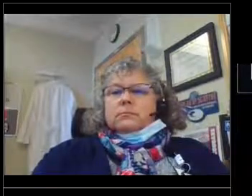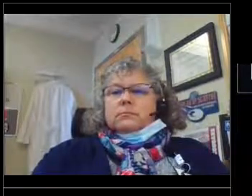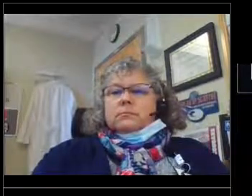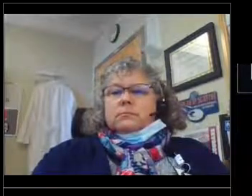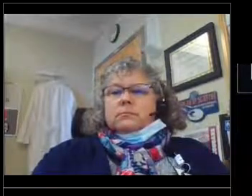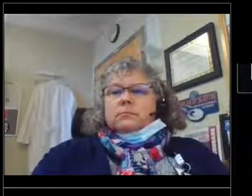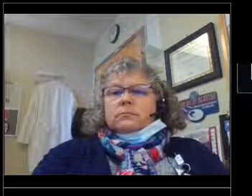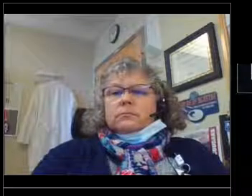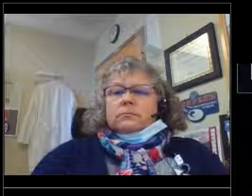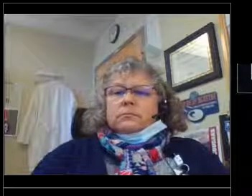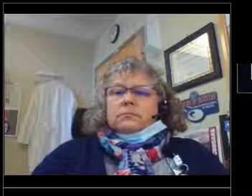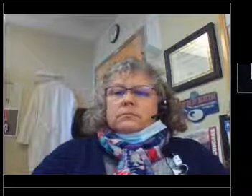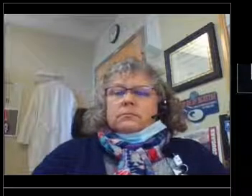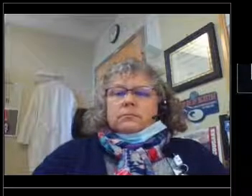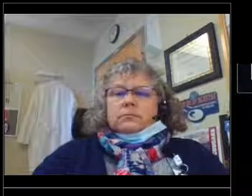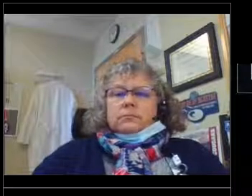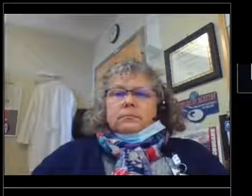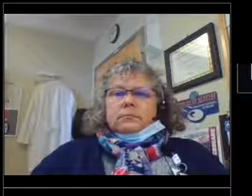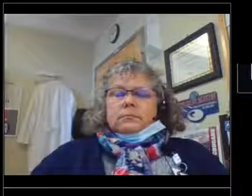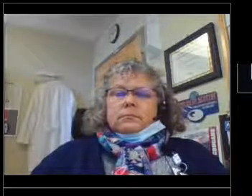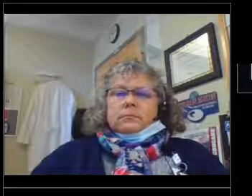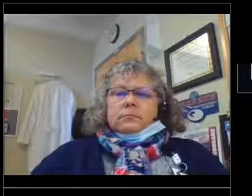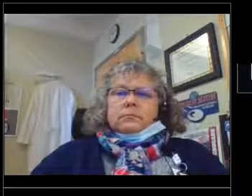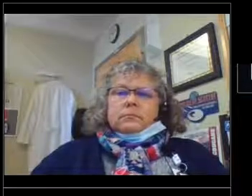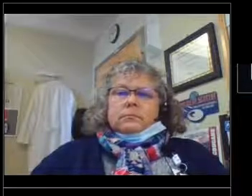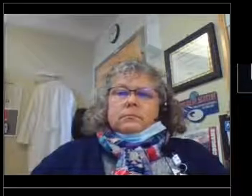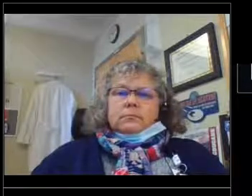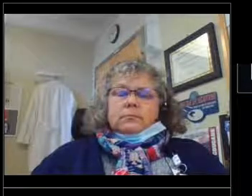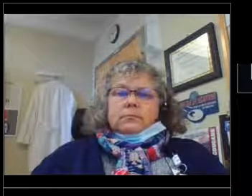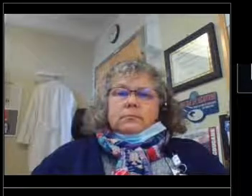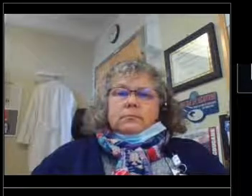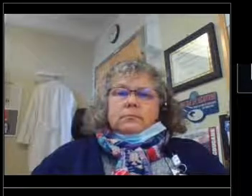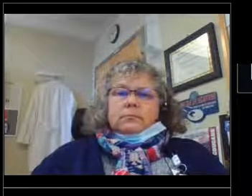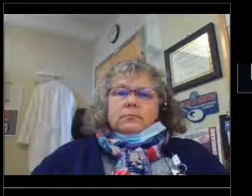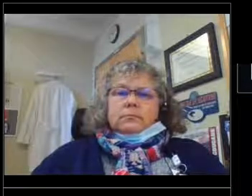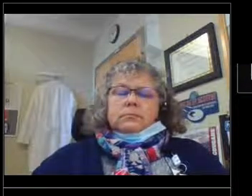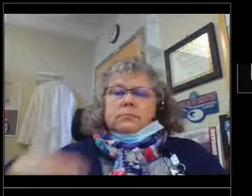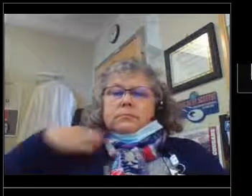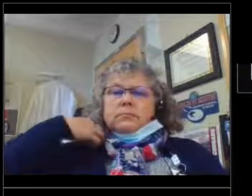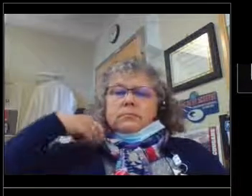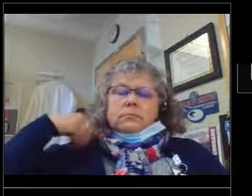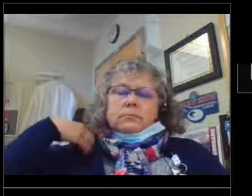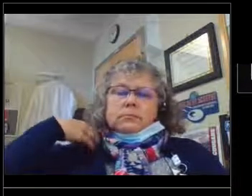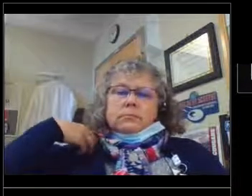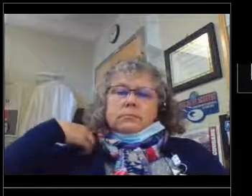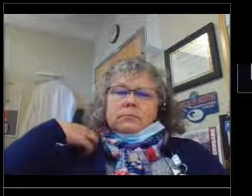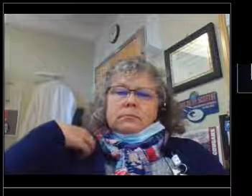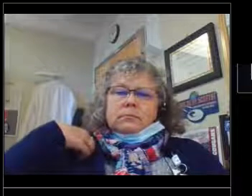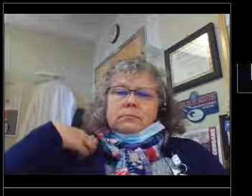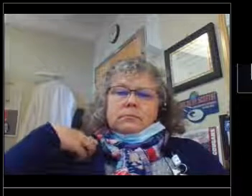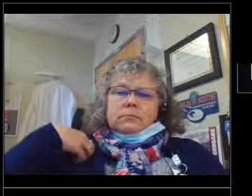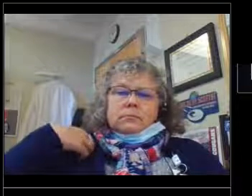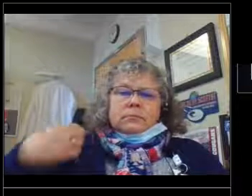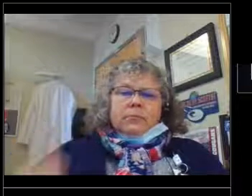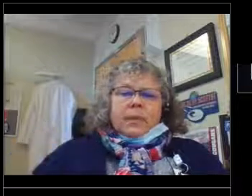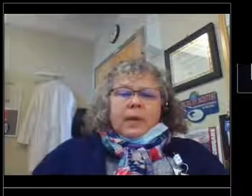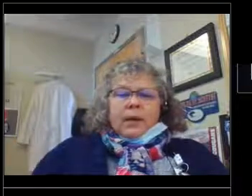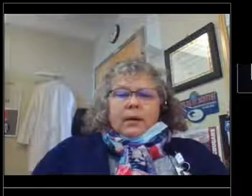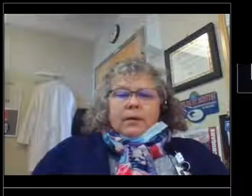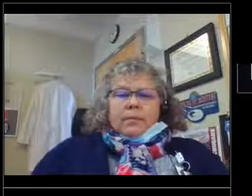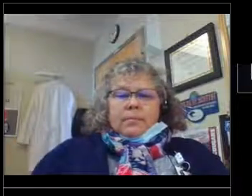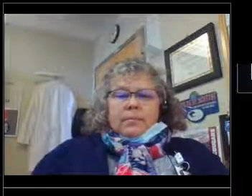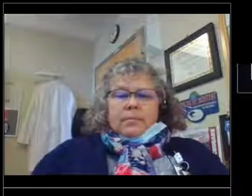that, you know, the standard of care as a PA would need to have the skills and knowledge available to do